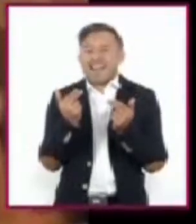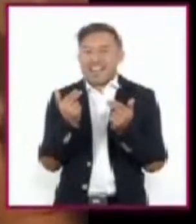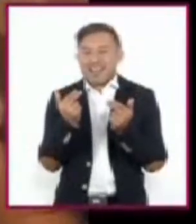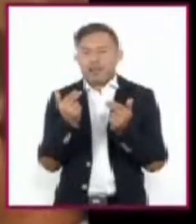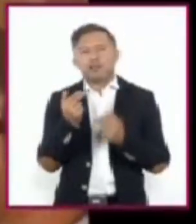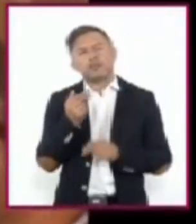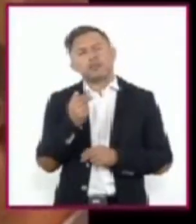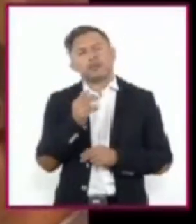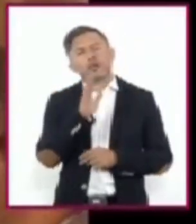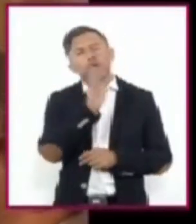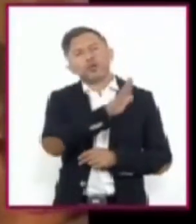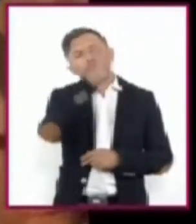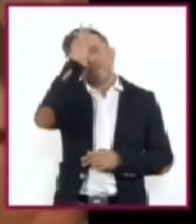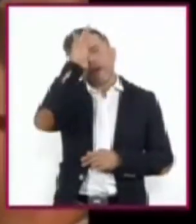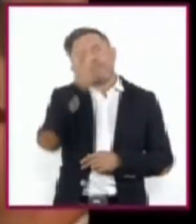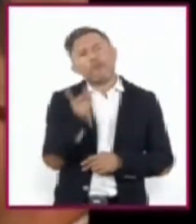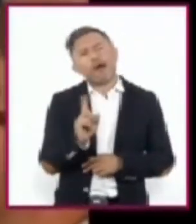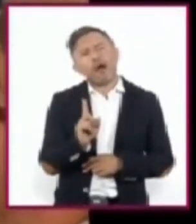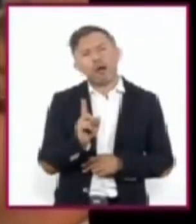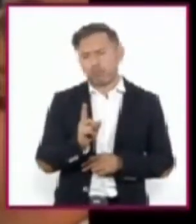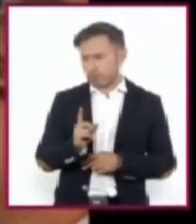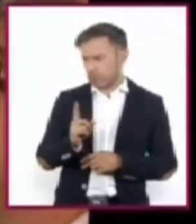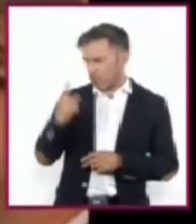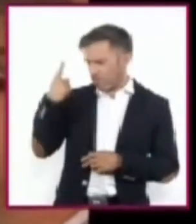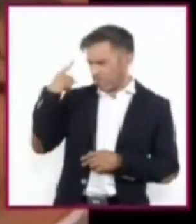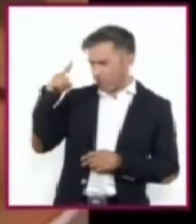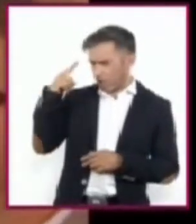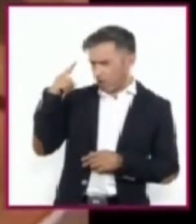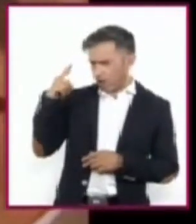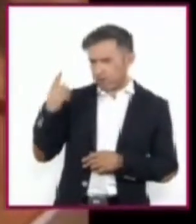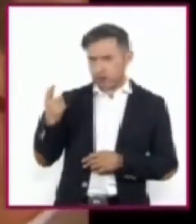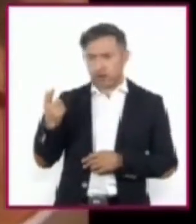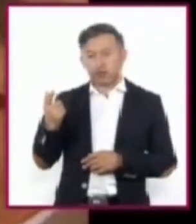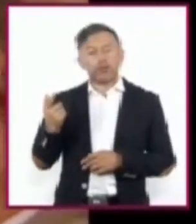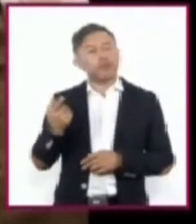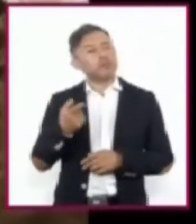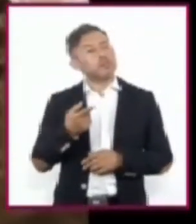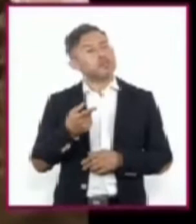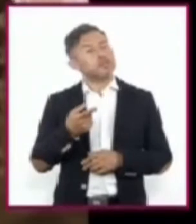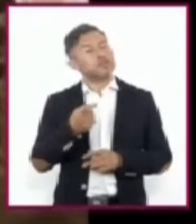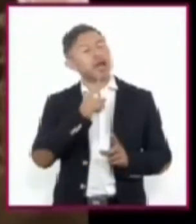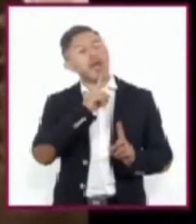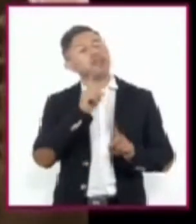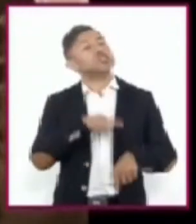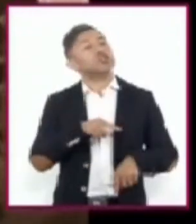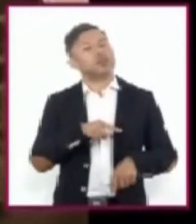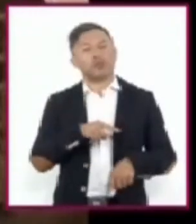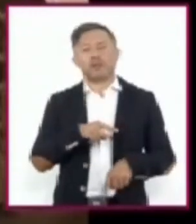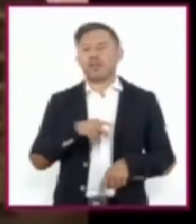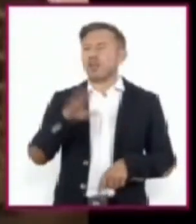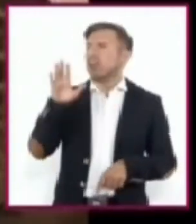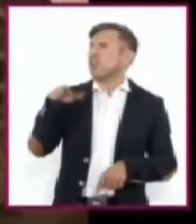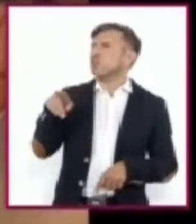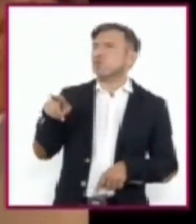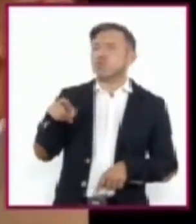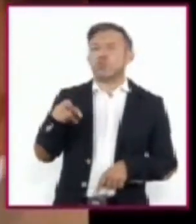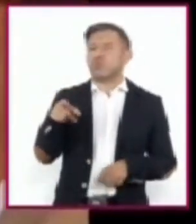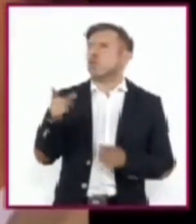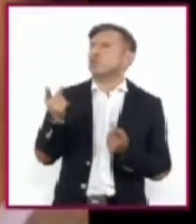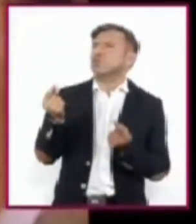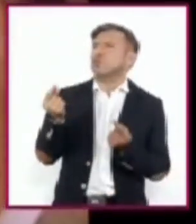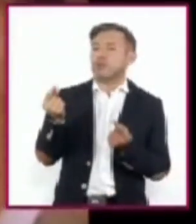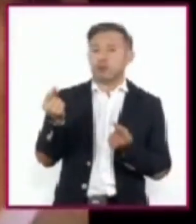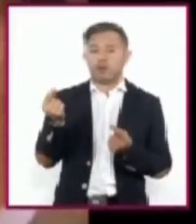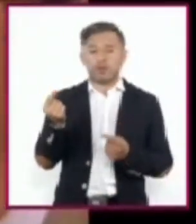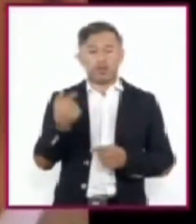Where is your father? For what? Answer! Hey, what do you do? Oh,